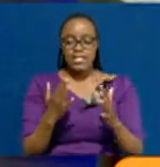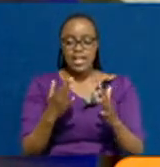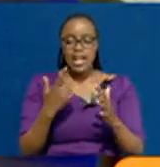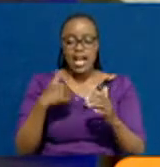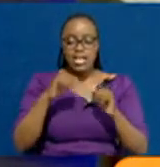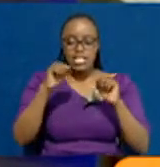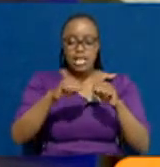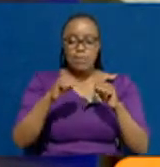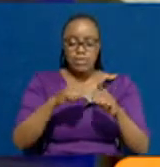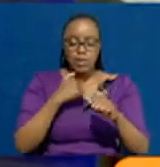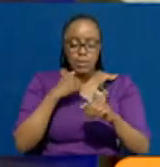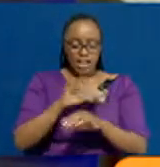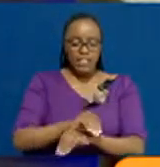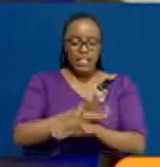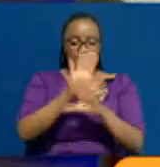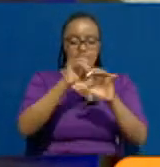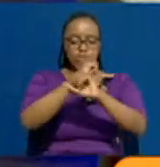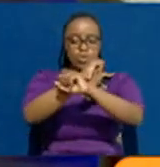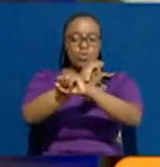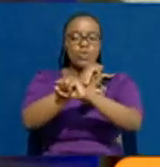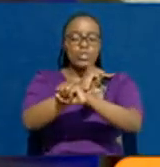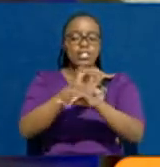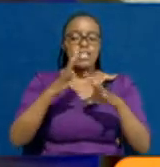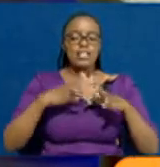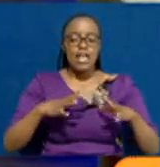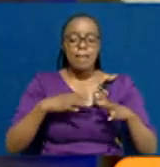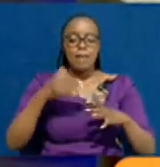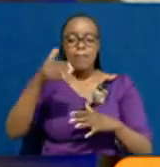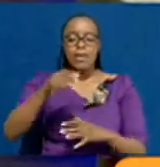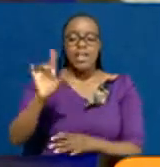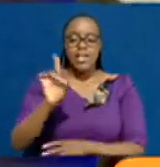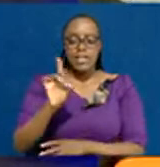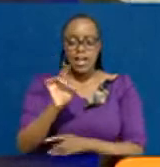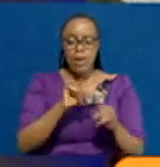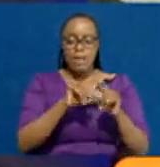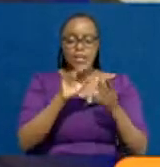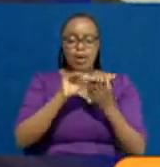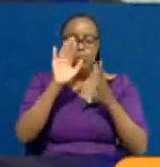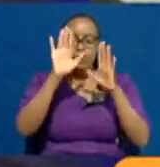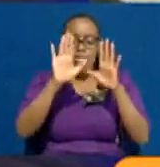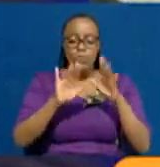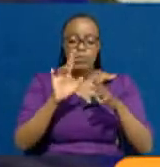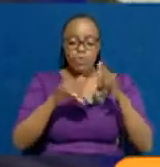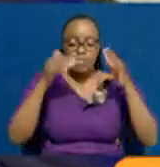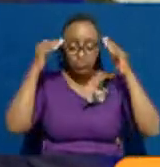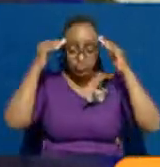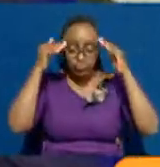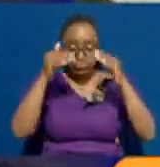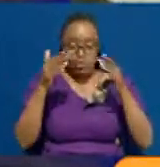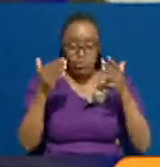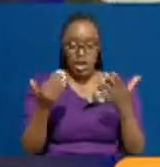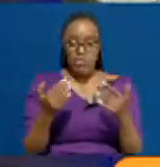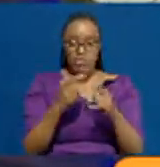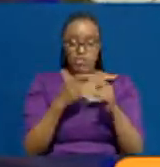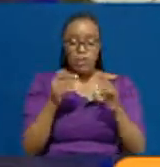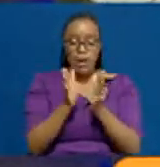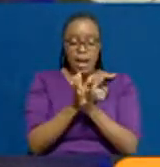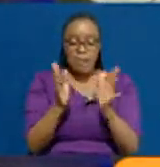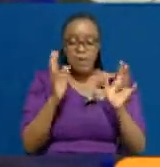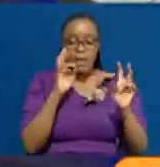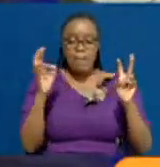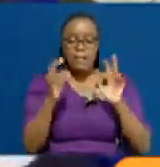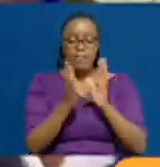are very clear on protecting the whole population in Nairobi, but more importantly, looking at it from the broader perspective